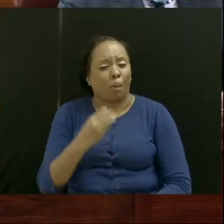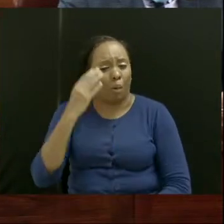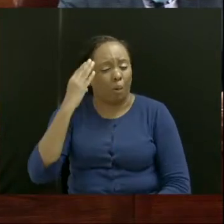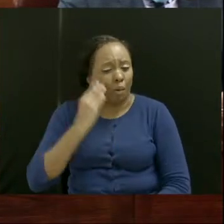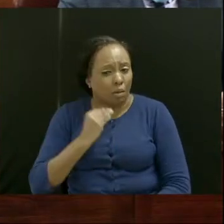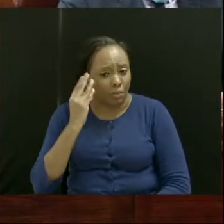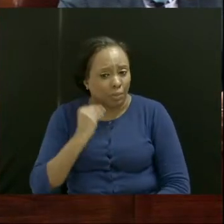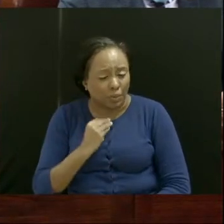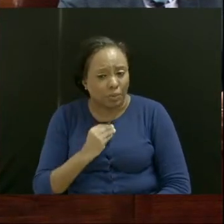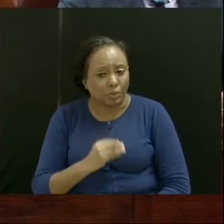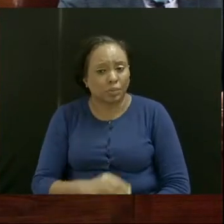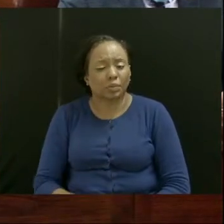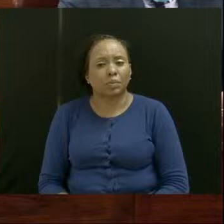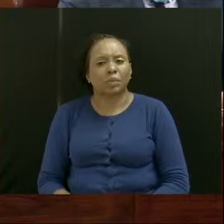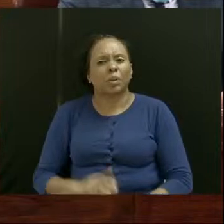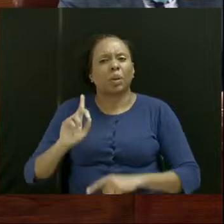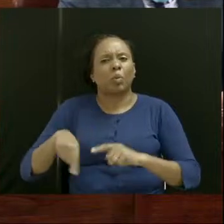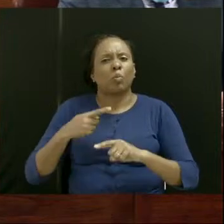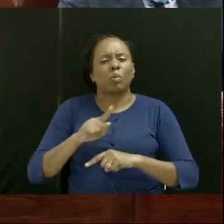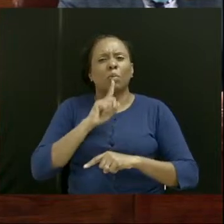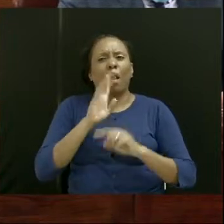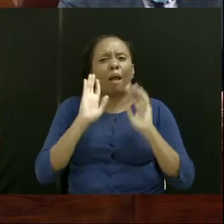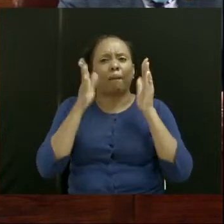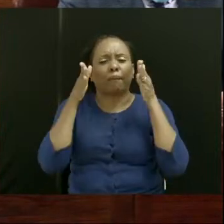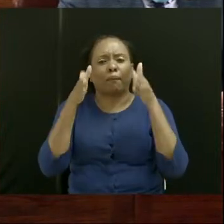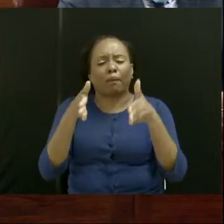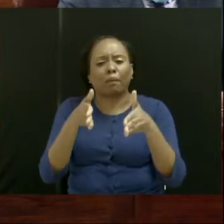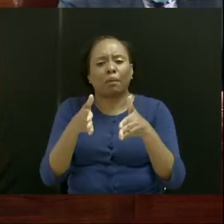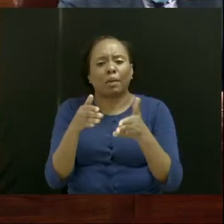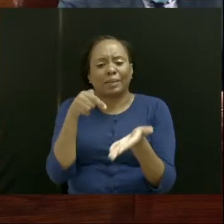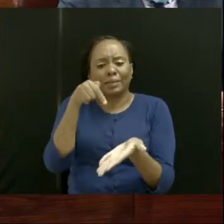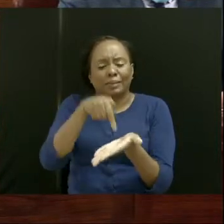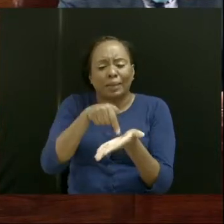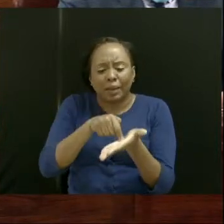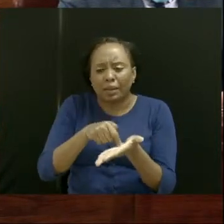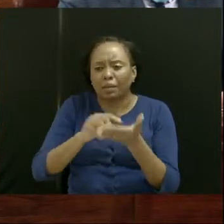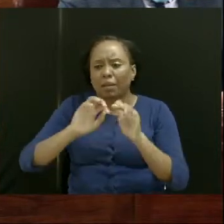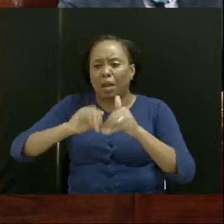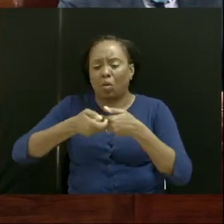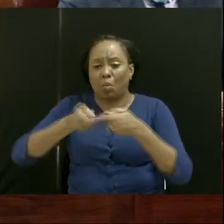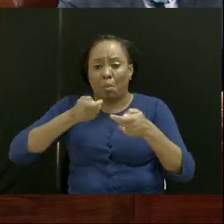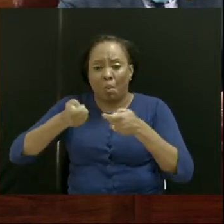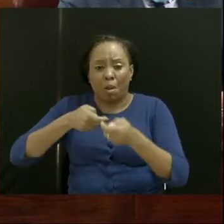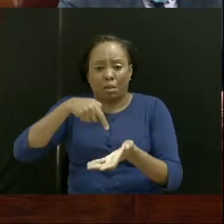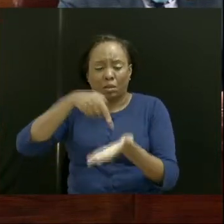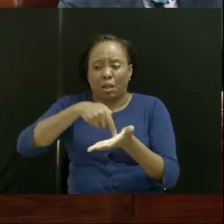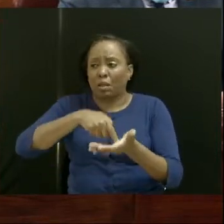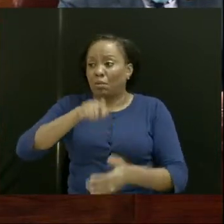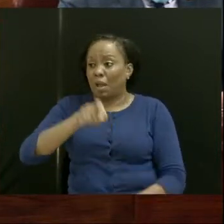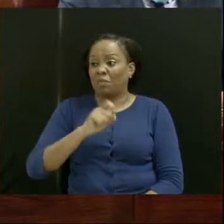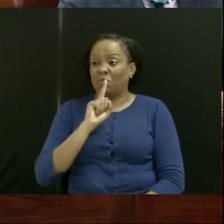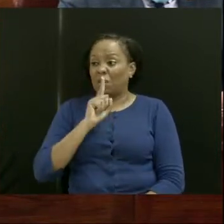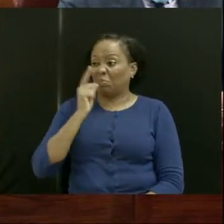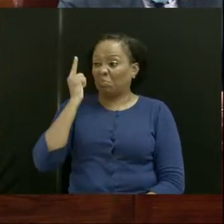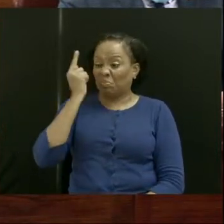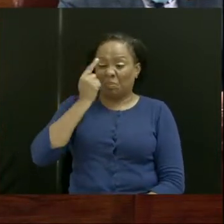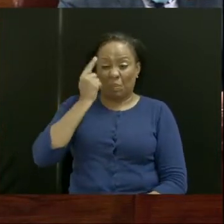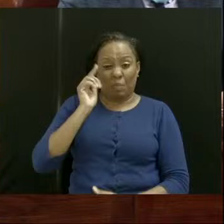the context in which debt levels and debt management must be considered, Mr.